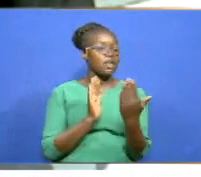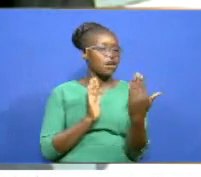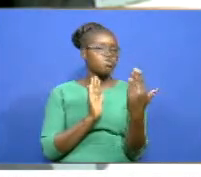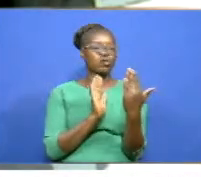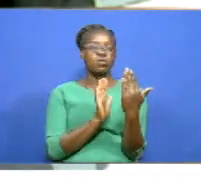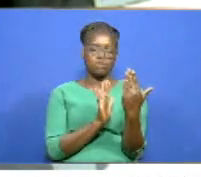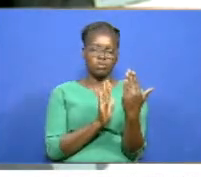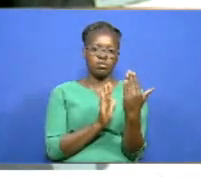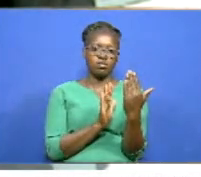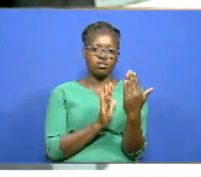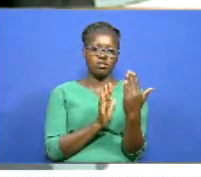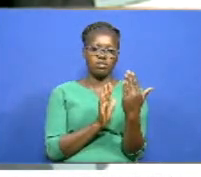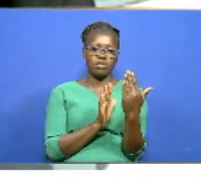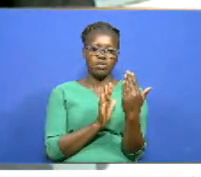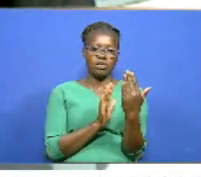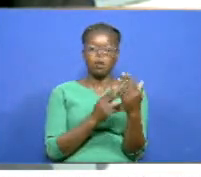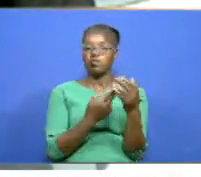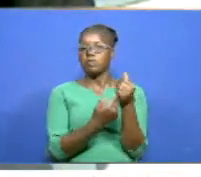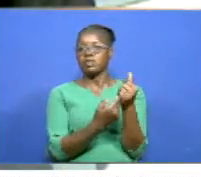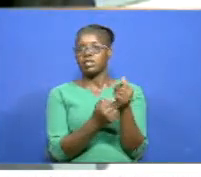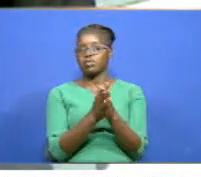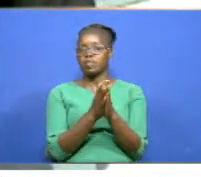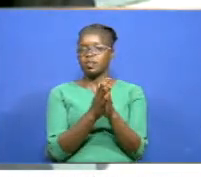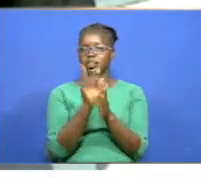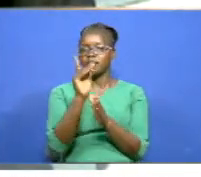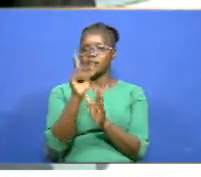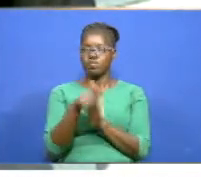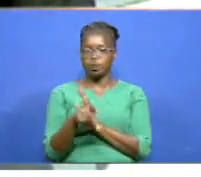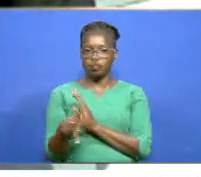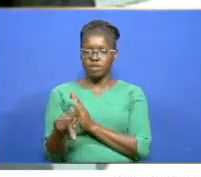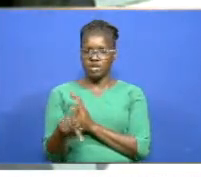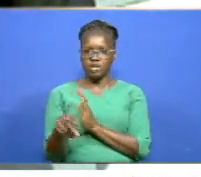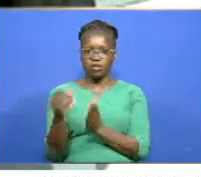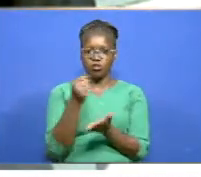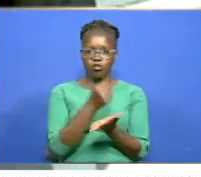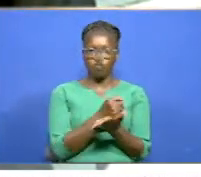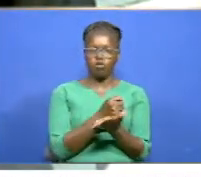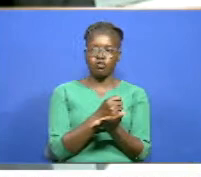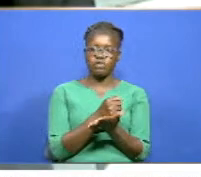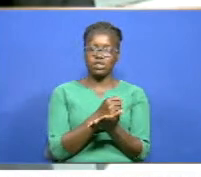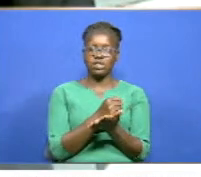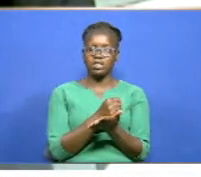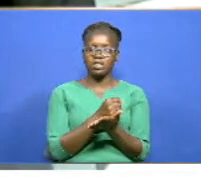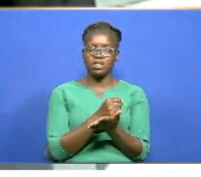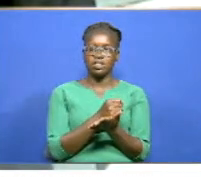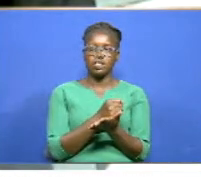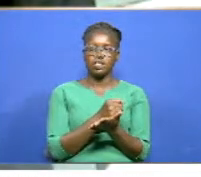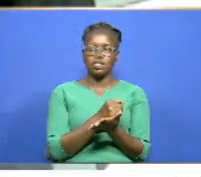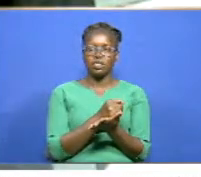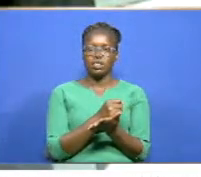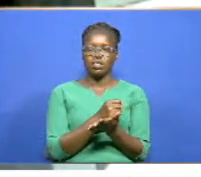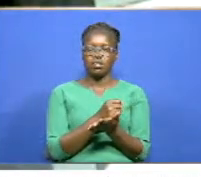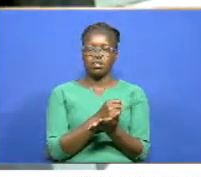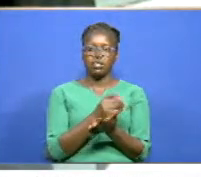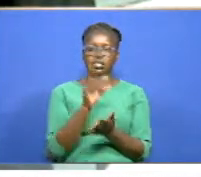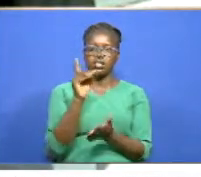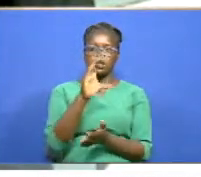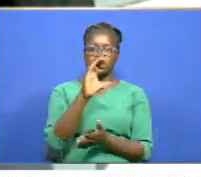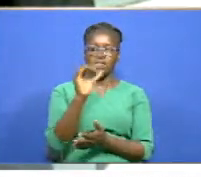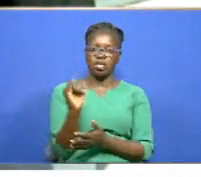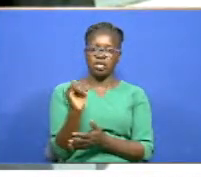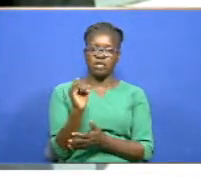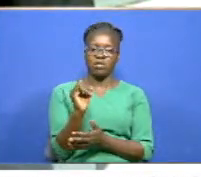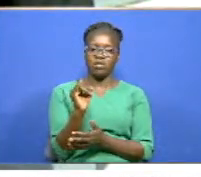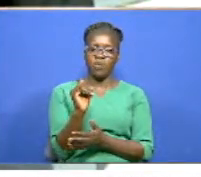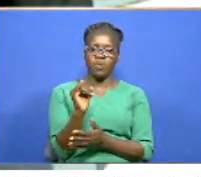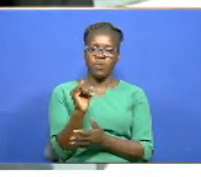approach, such that they have partnered with DPP, the office, the Director of Public Prosecution. They have talked about the DCI and